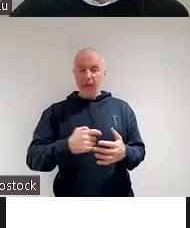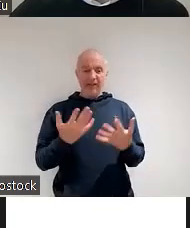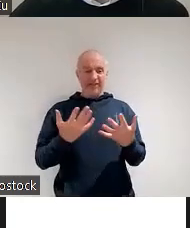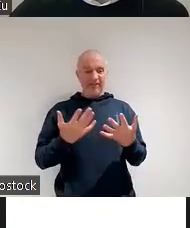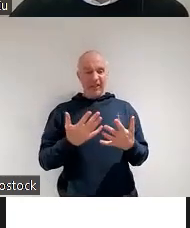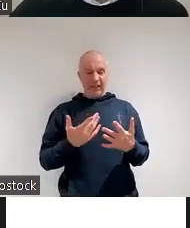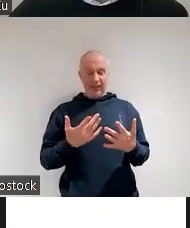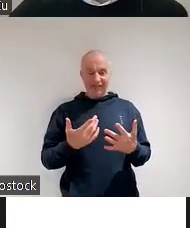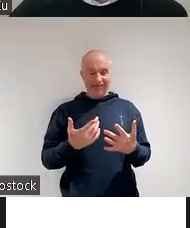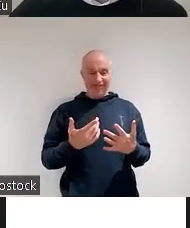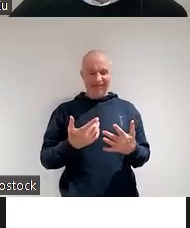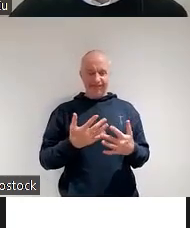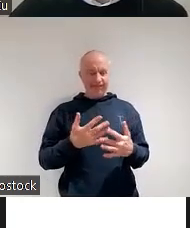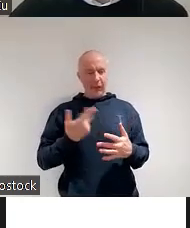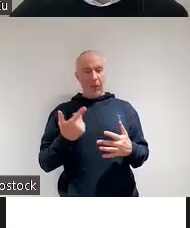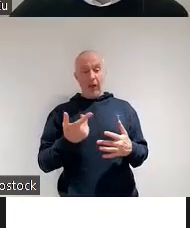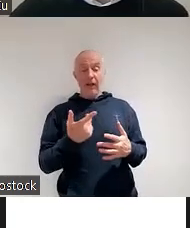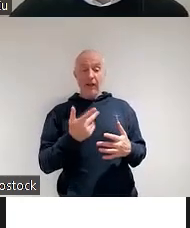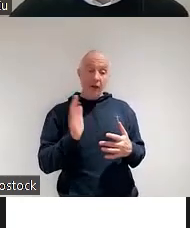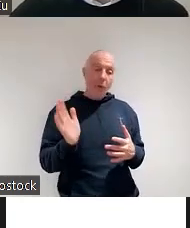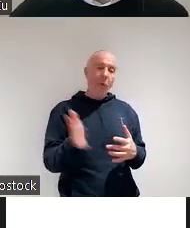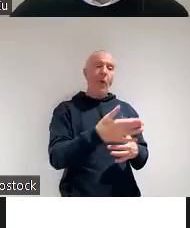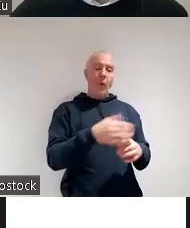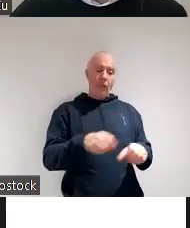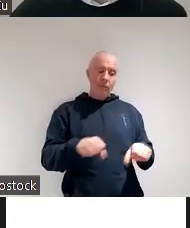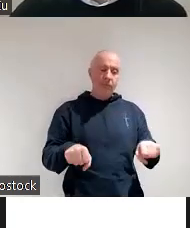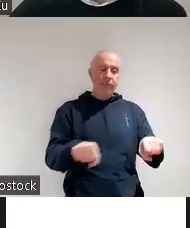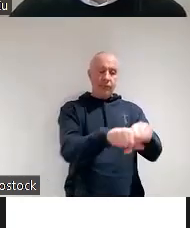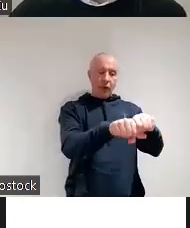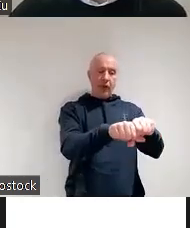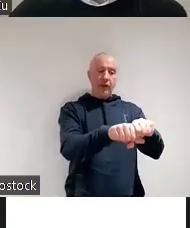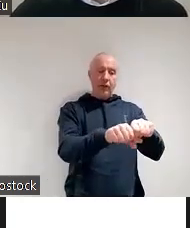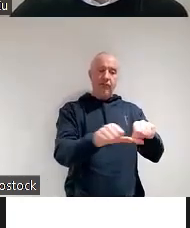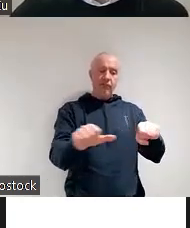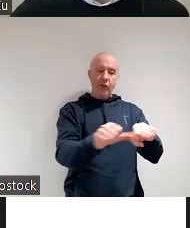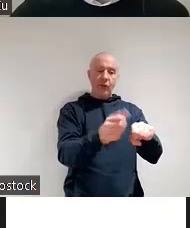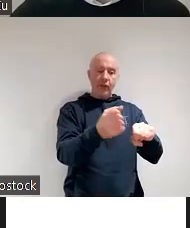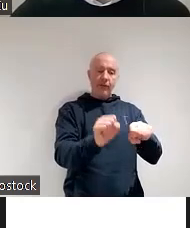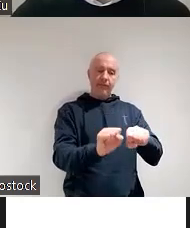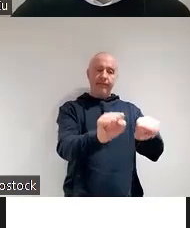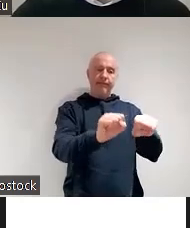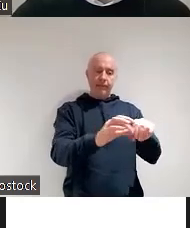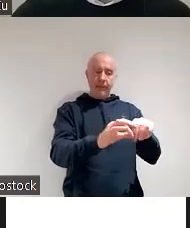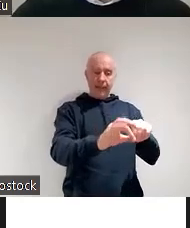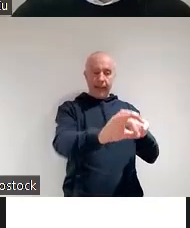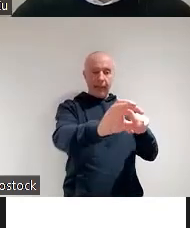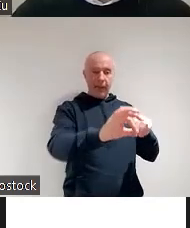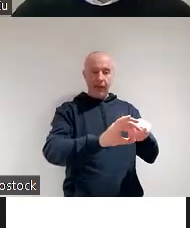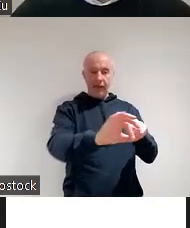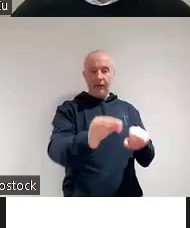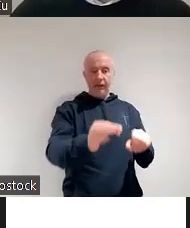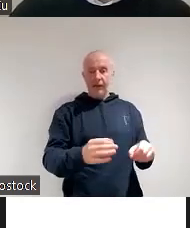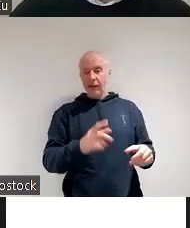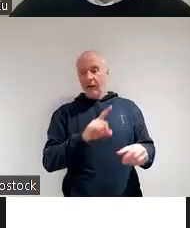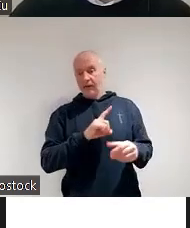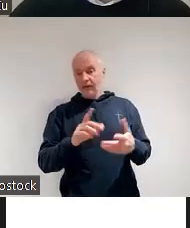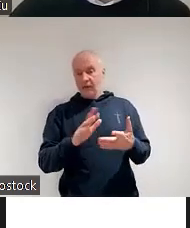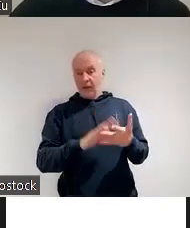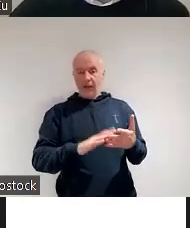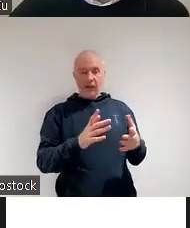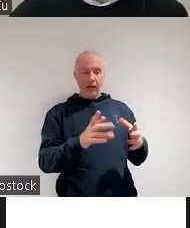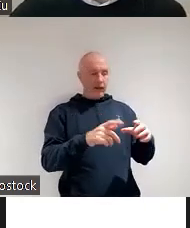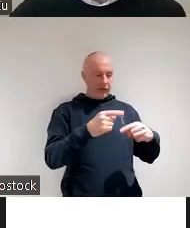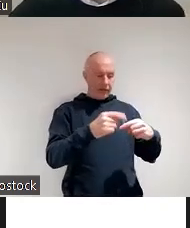the EV drivers, all the chargers should come with a cable, so you don't have to occupy your boot with a very bulky,